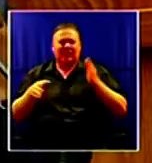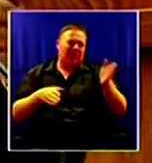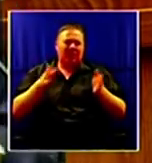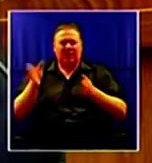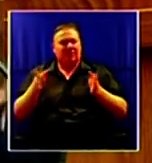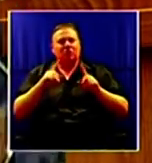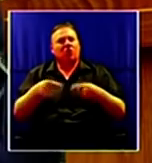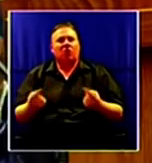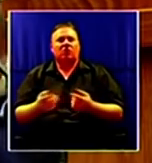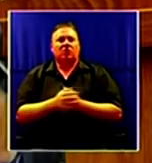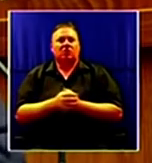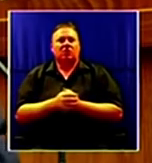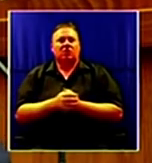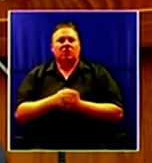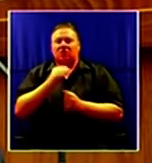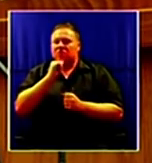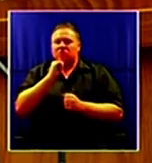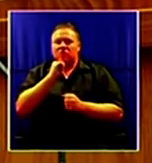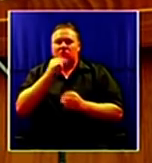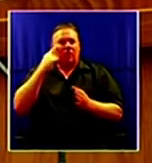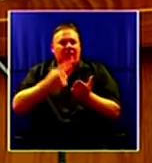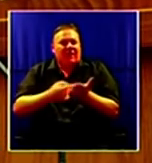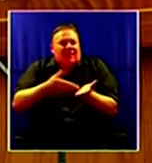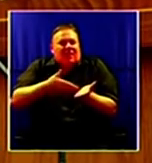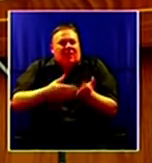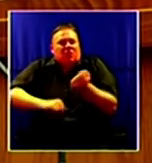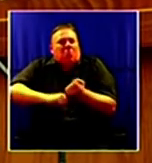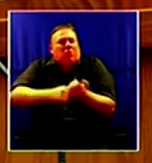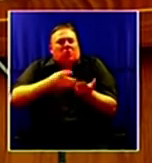It's not supported by empirical evidence.